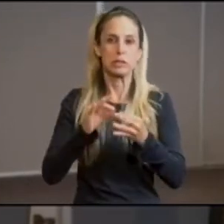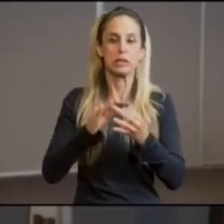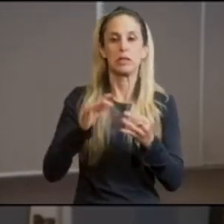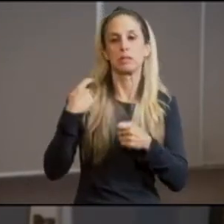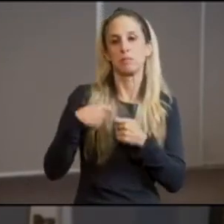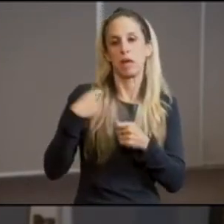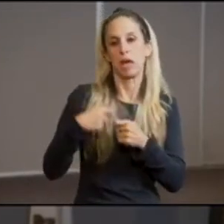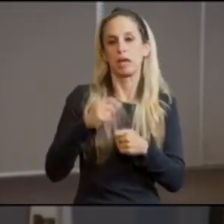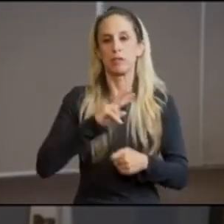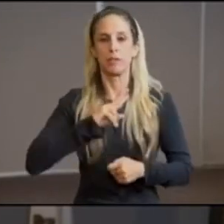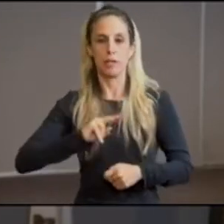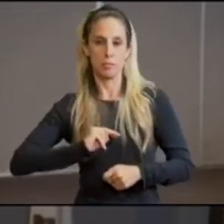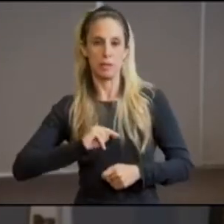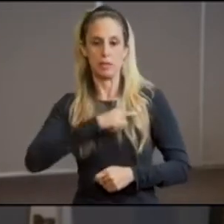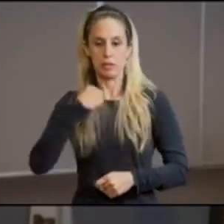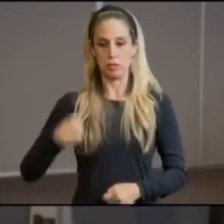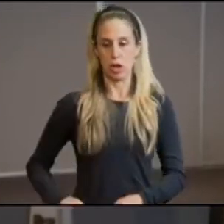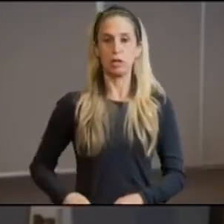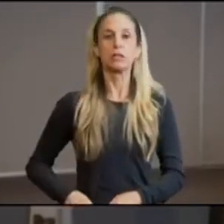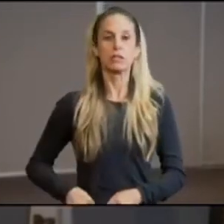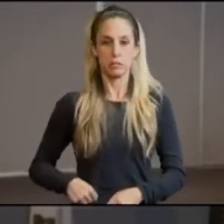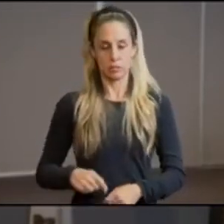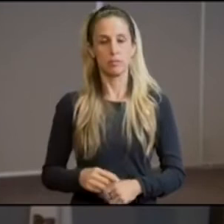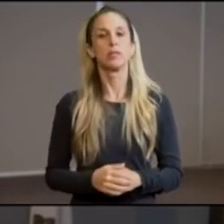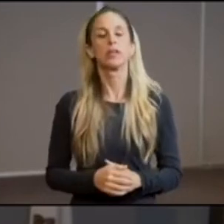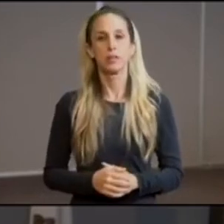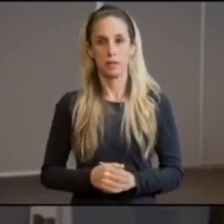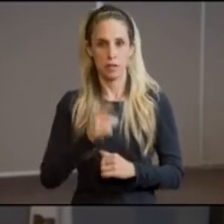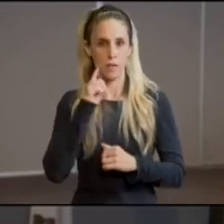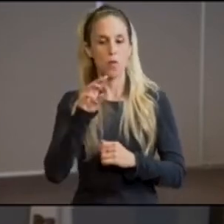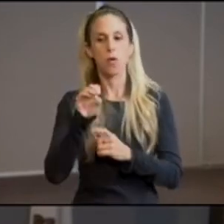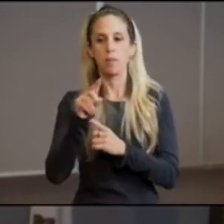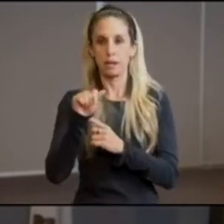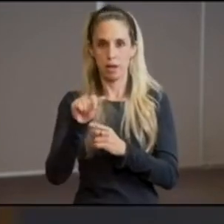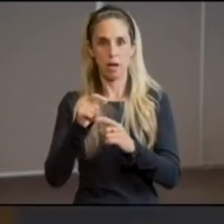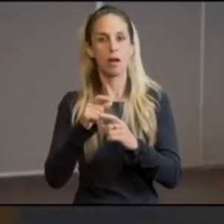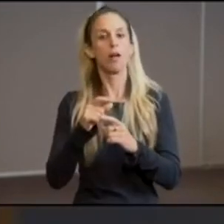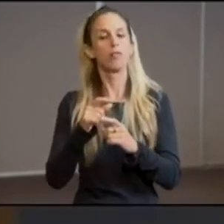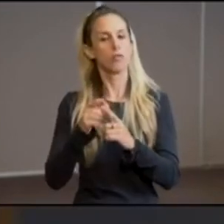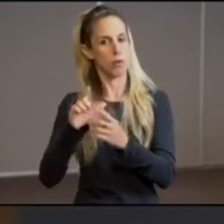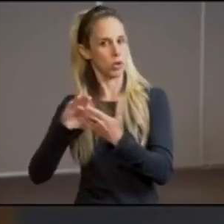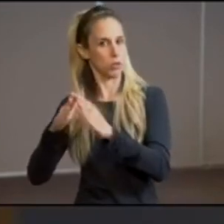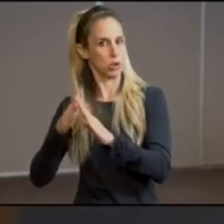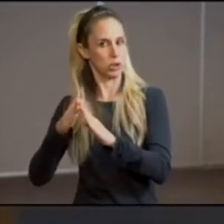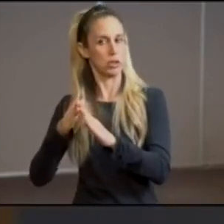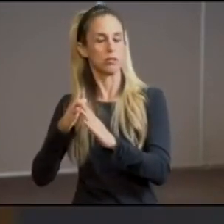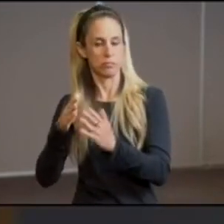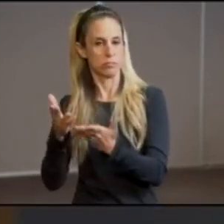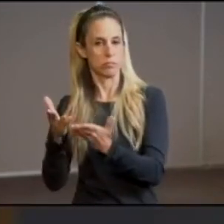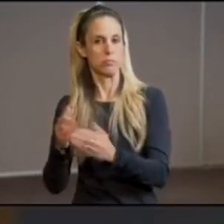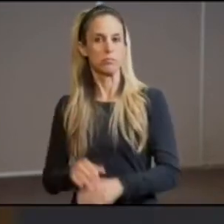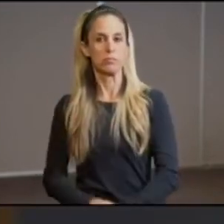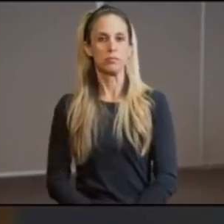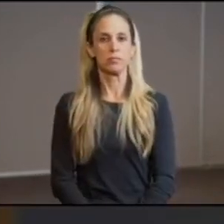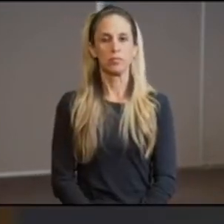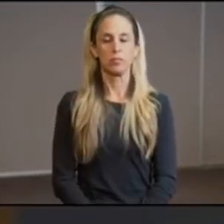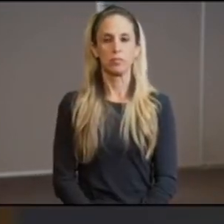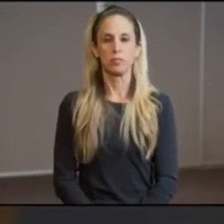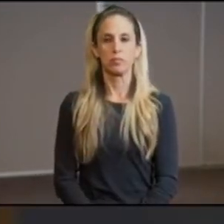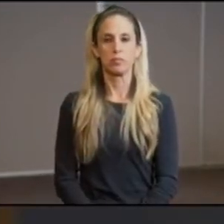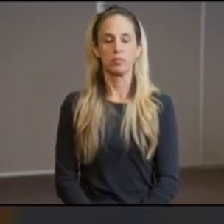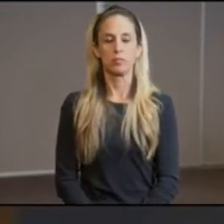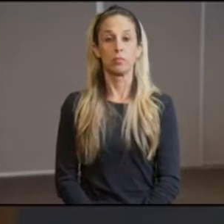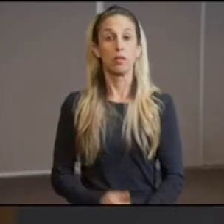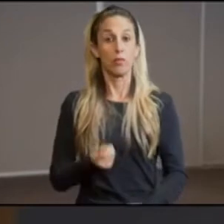Spanish, Vietnamese, and Chinese for media from those communities that is present. So we'll take a couple